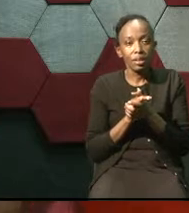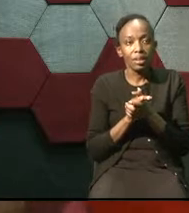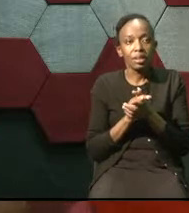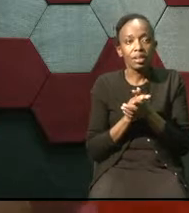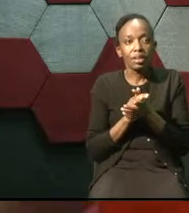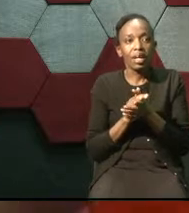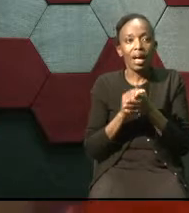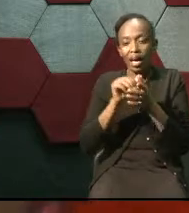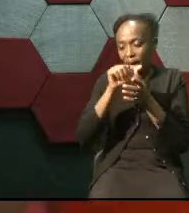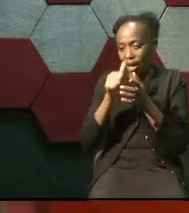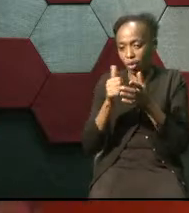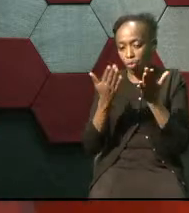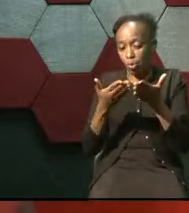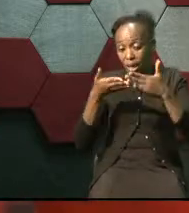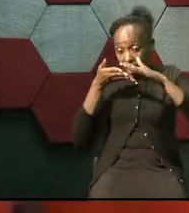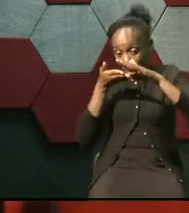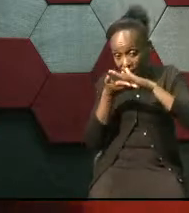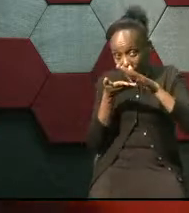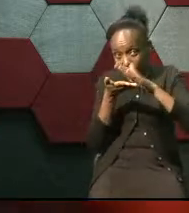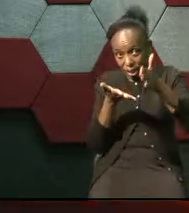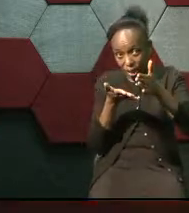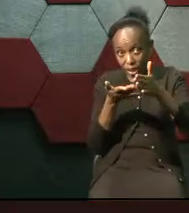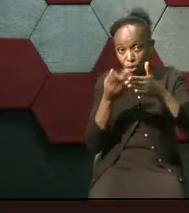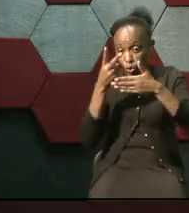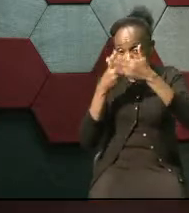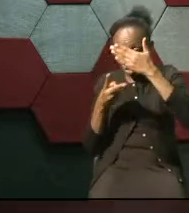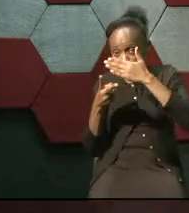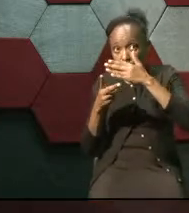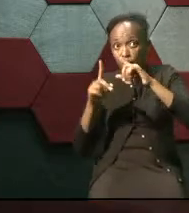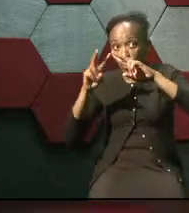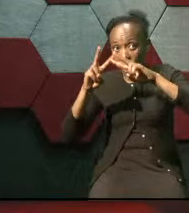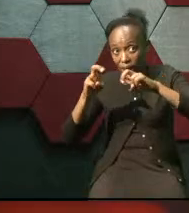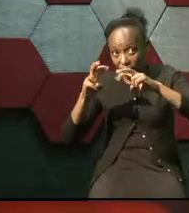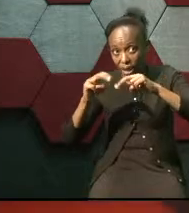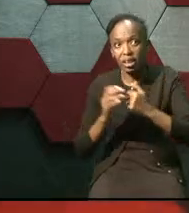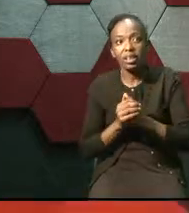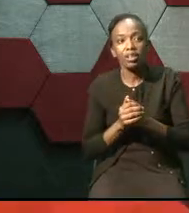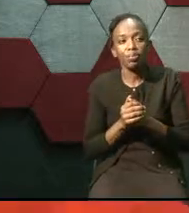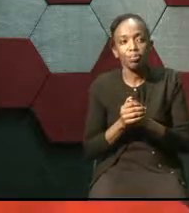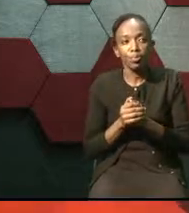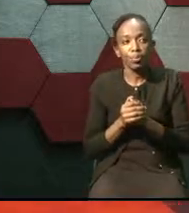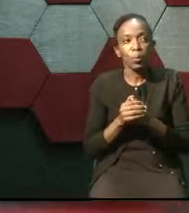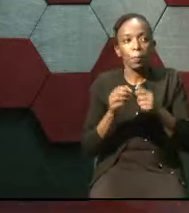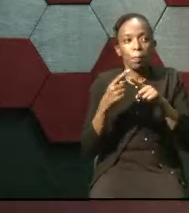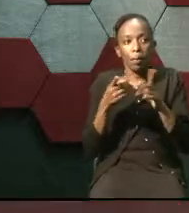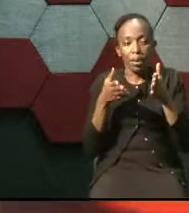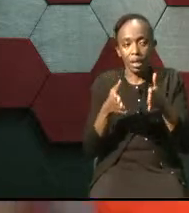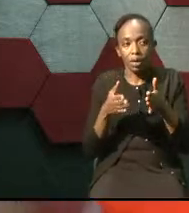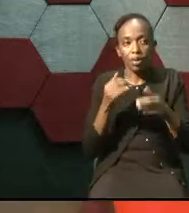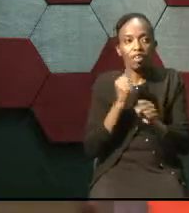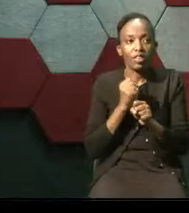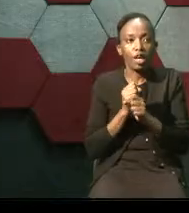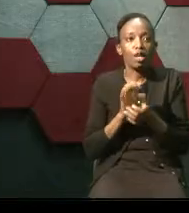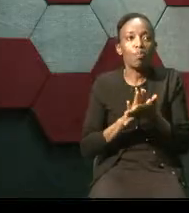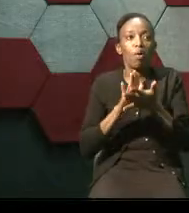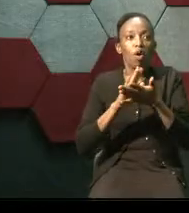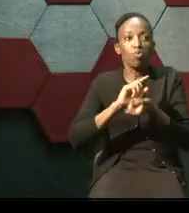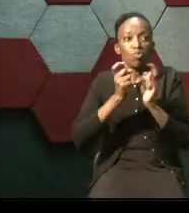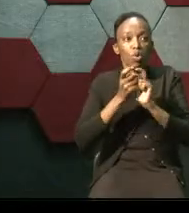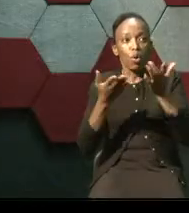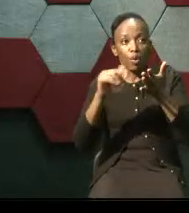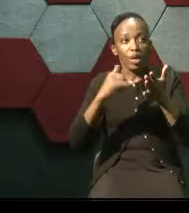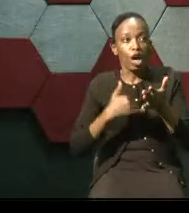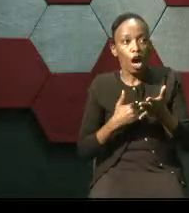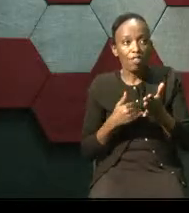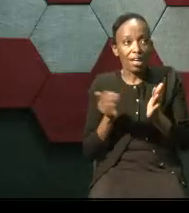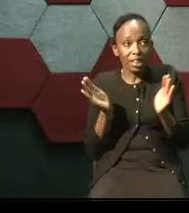condensate will be brought here to the breathalyzer to be analyzed. But now we have done more modification whereby we have